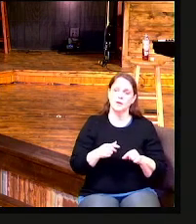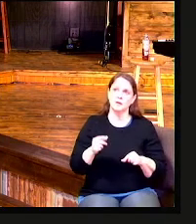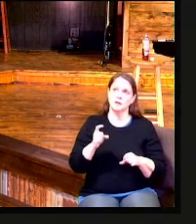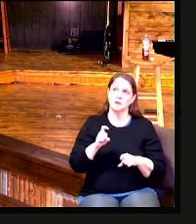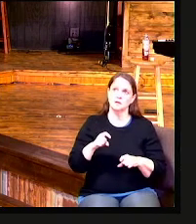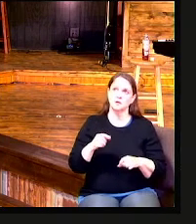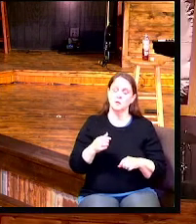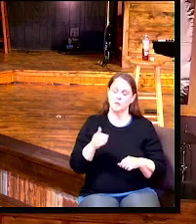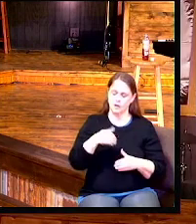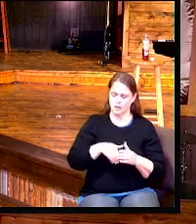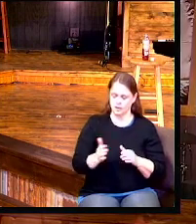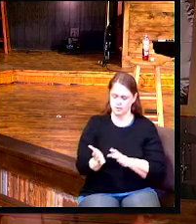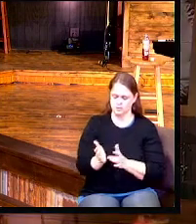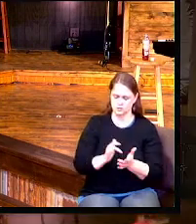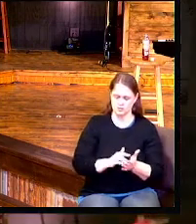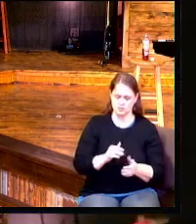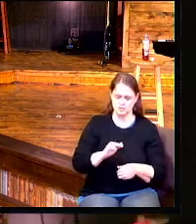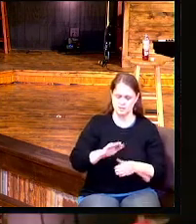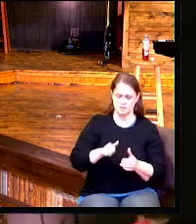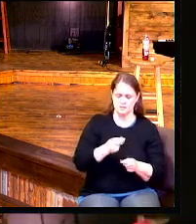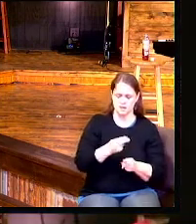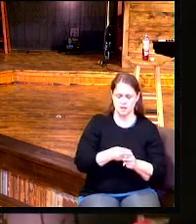Christ's name we pray. Amen.